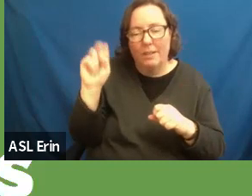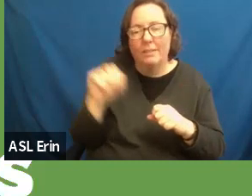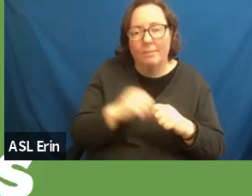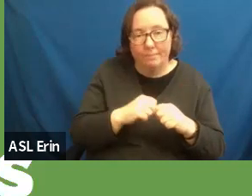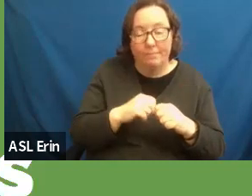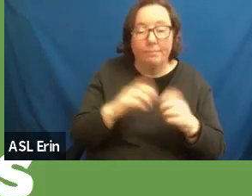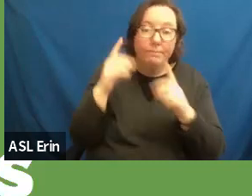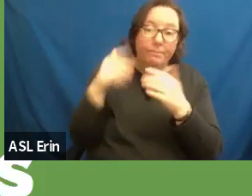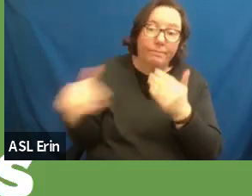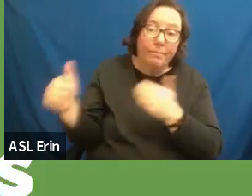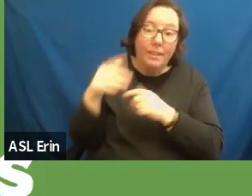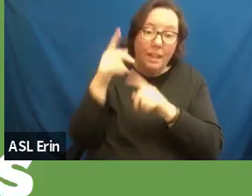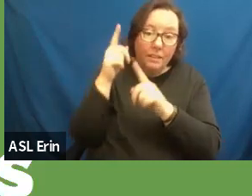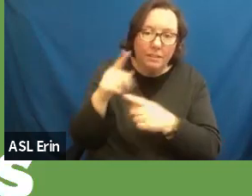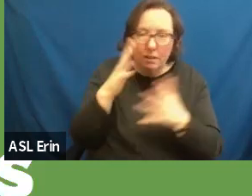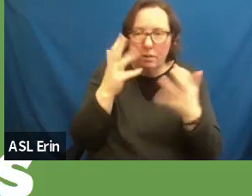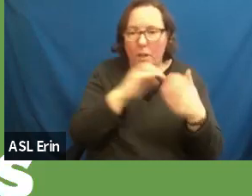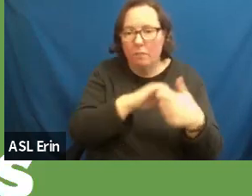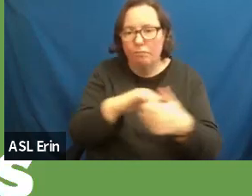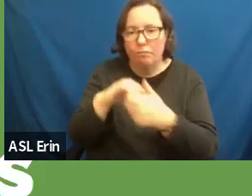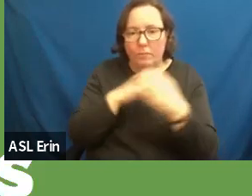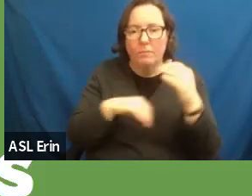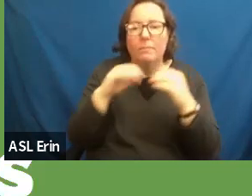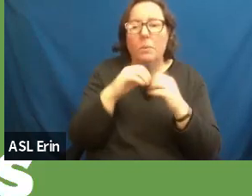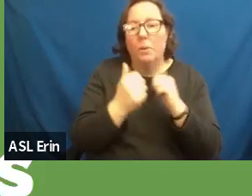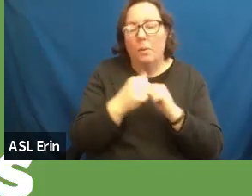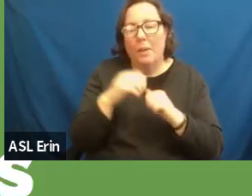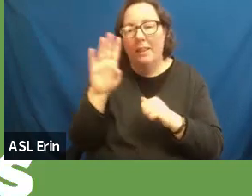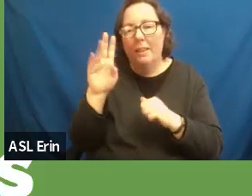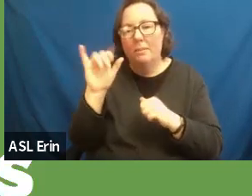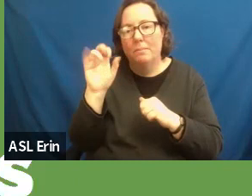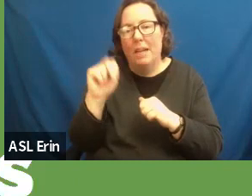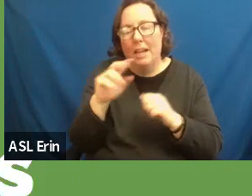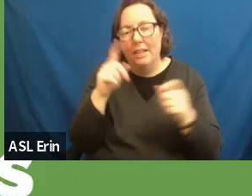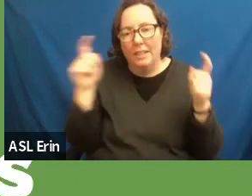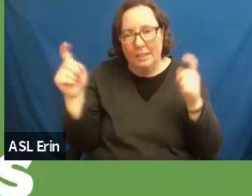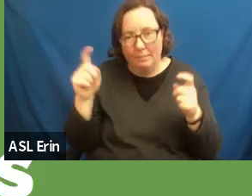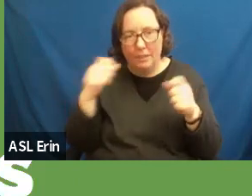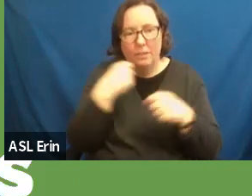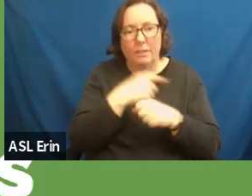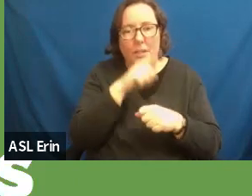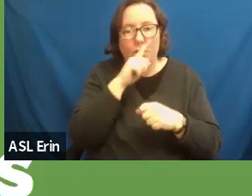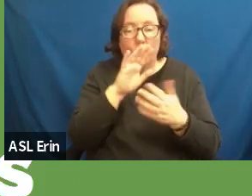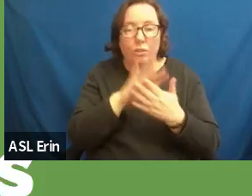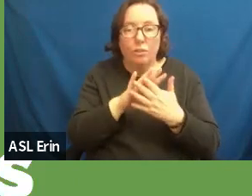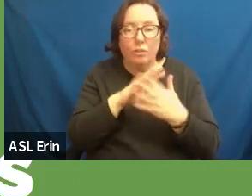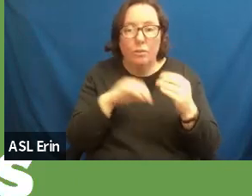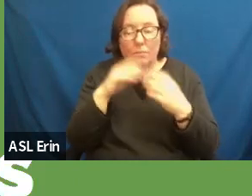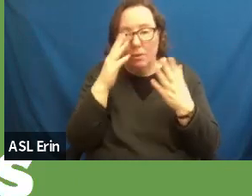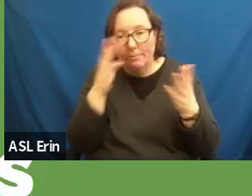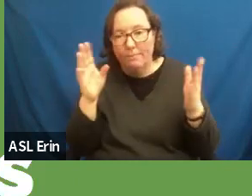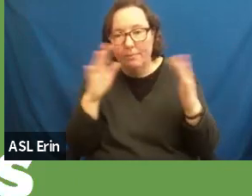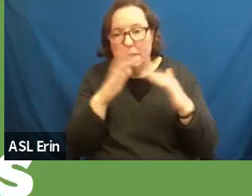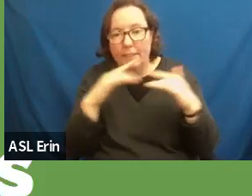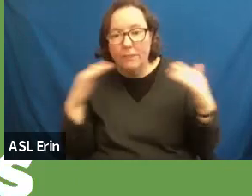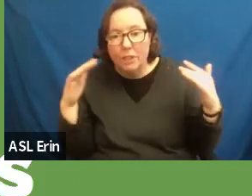forming coalitions with the Biden administration and to ultimately ensure that our schools are more diverse racially and